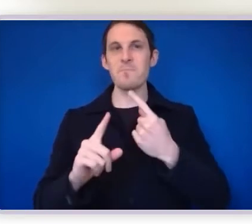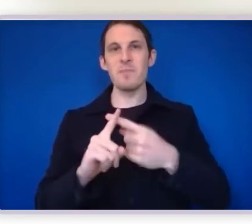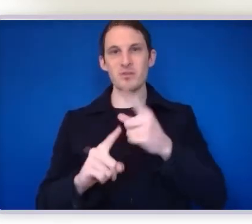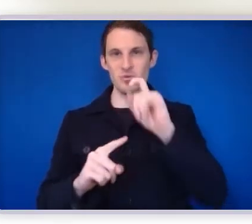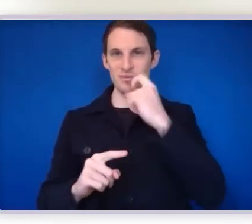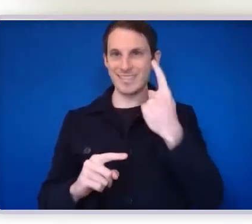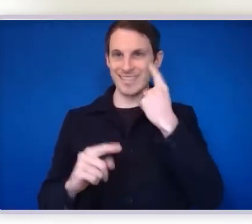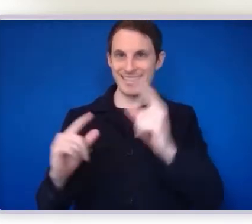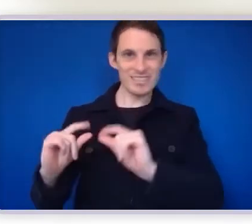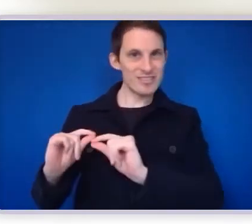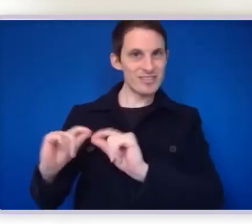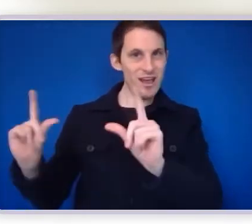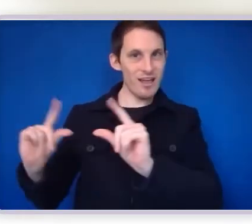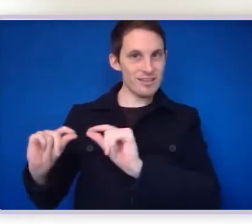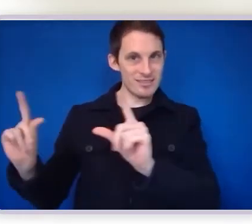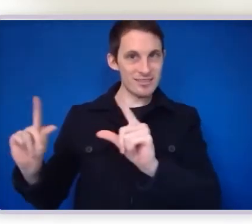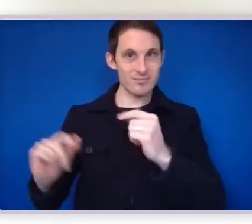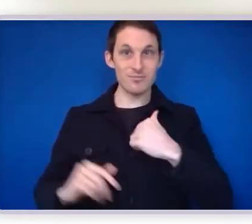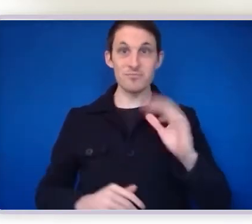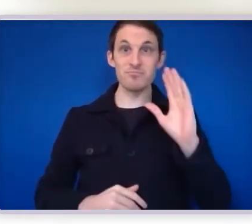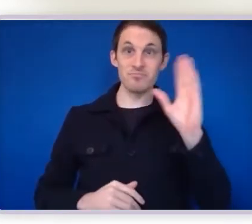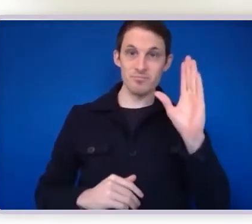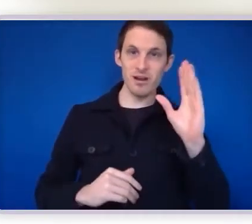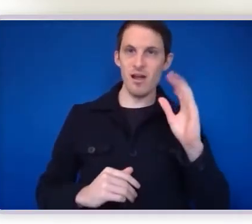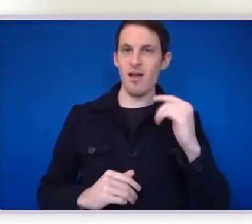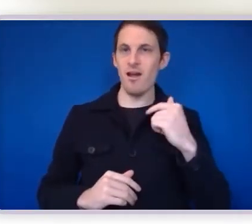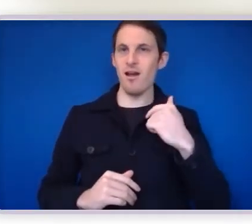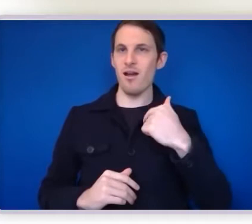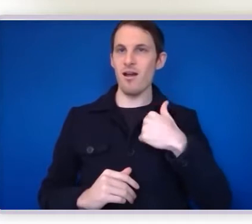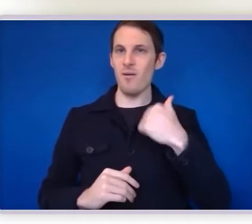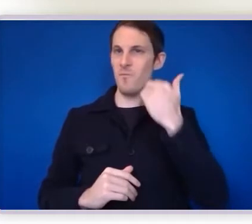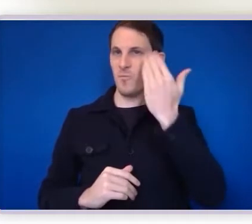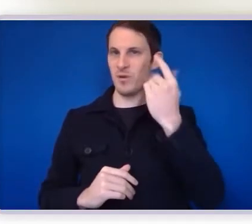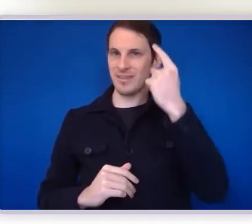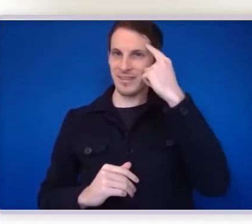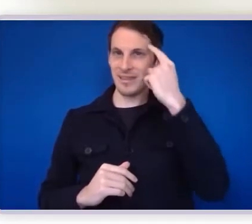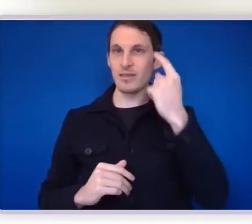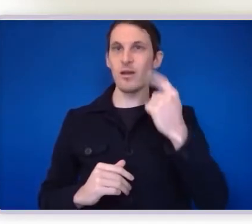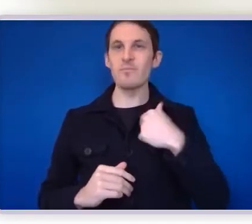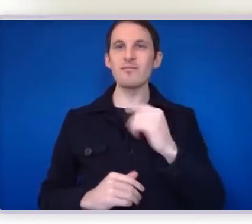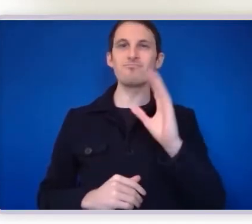today, and I always think that when I do slides, I feel like it's a